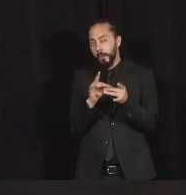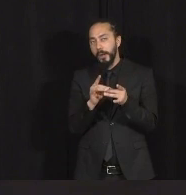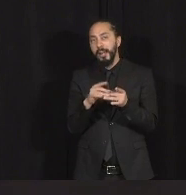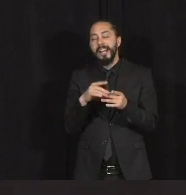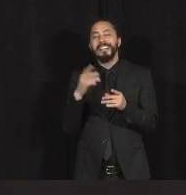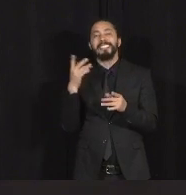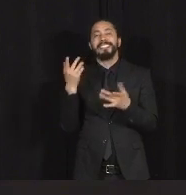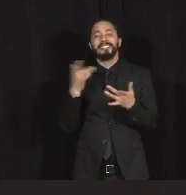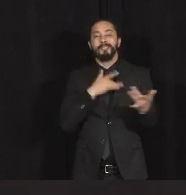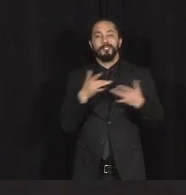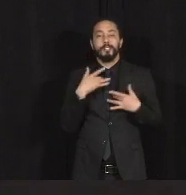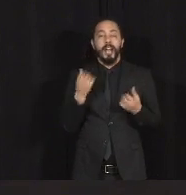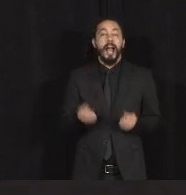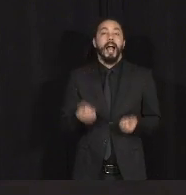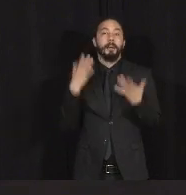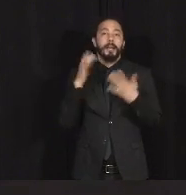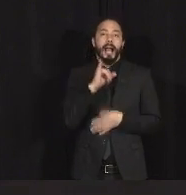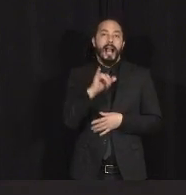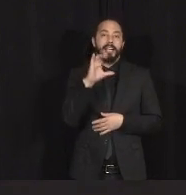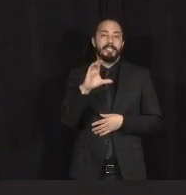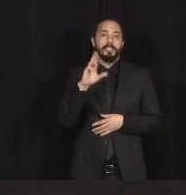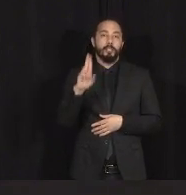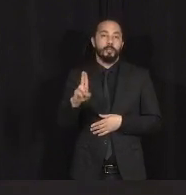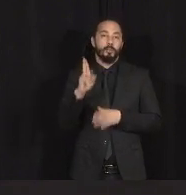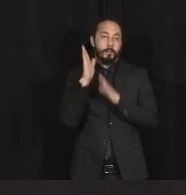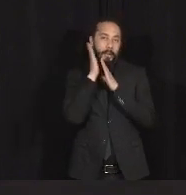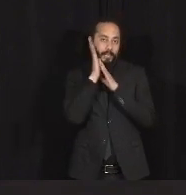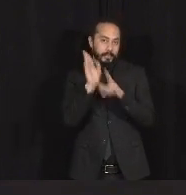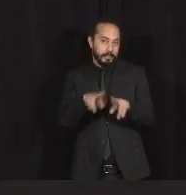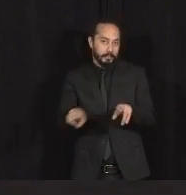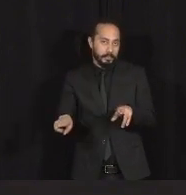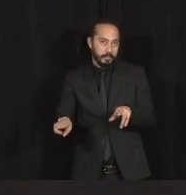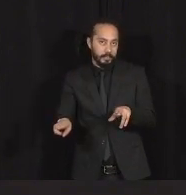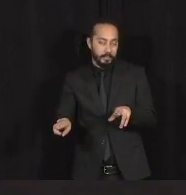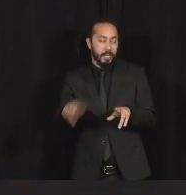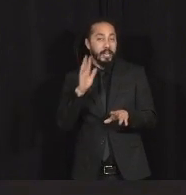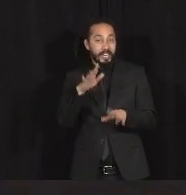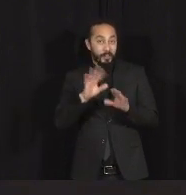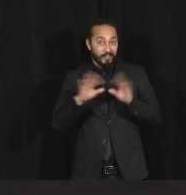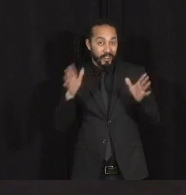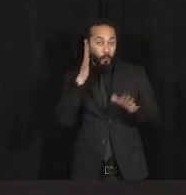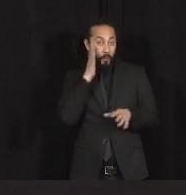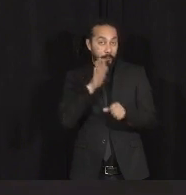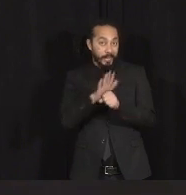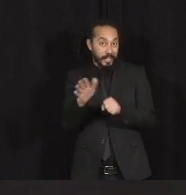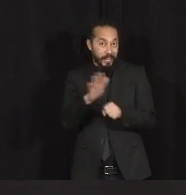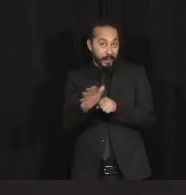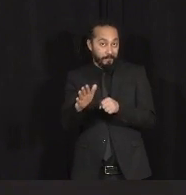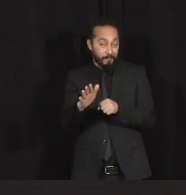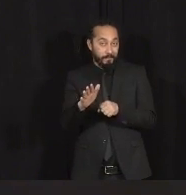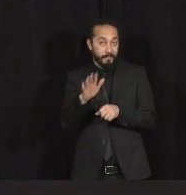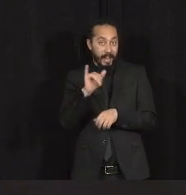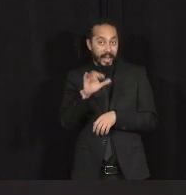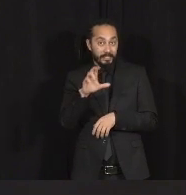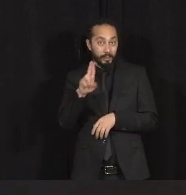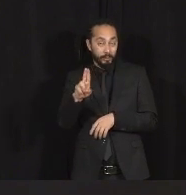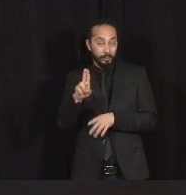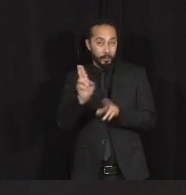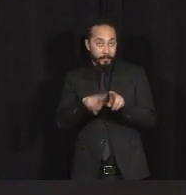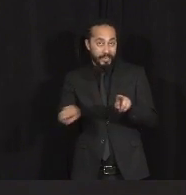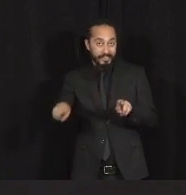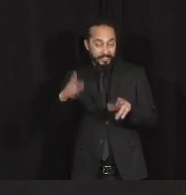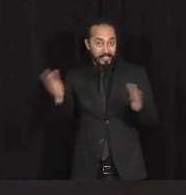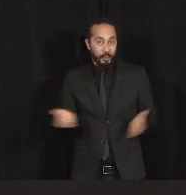you just be clear, will there be enough ICU beds by Monday here in this province, and how quickly do you think the province can ramp